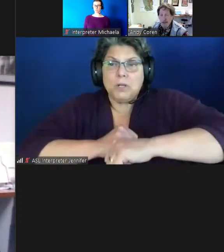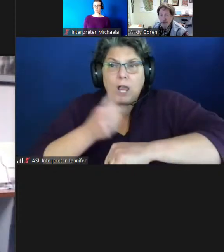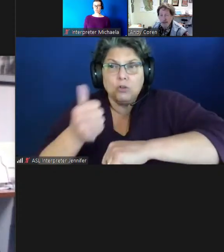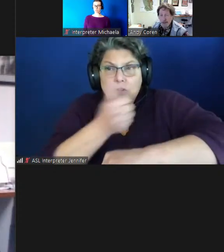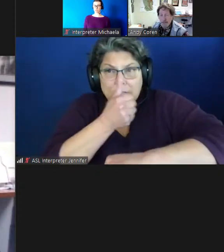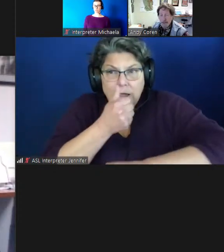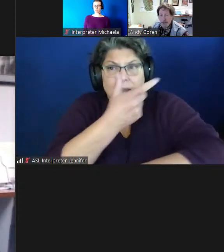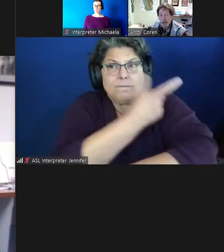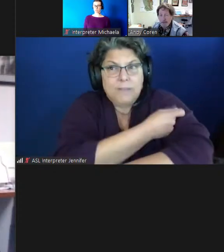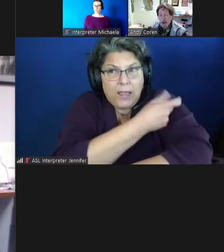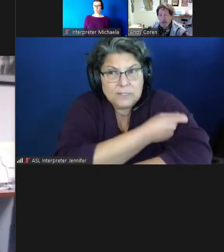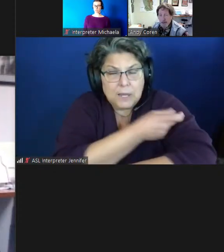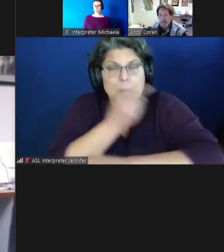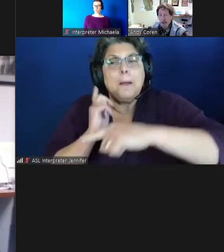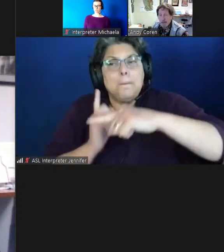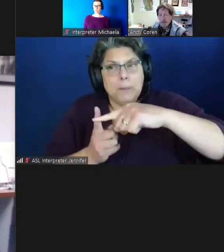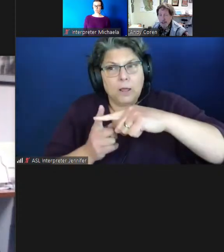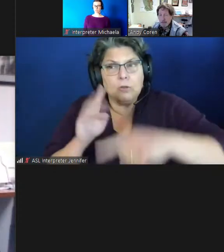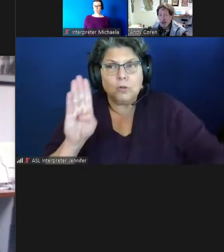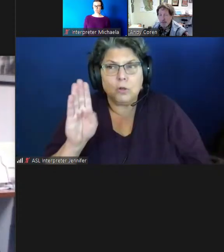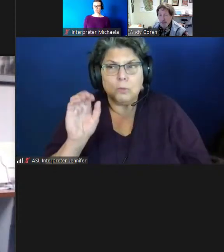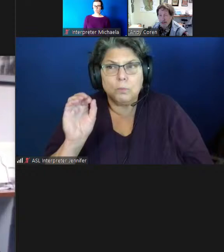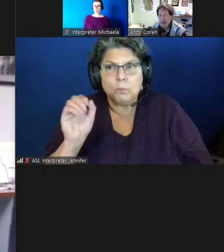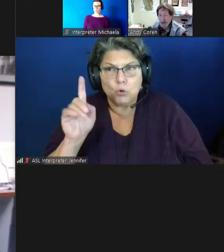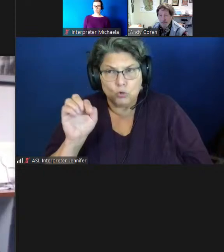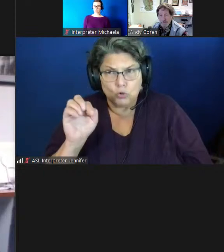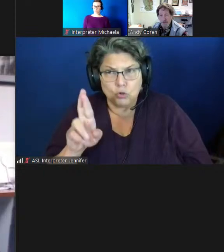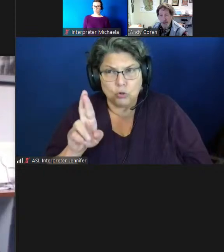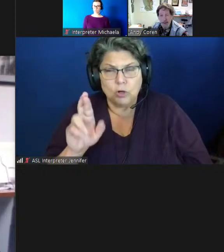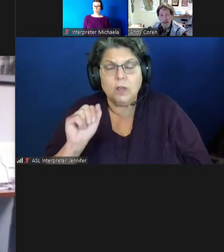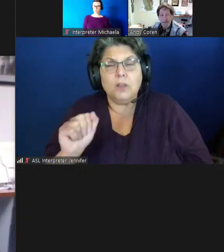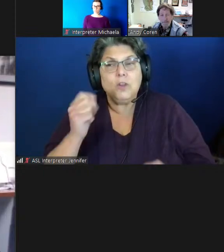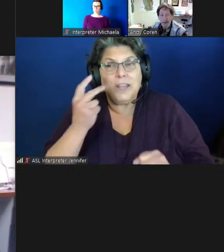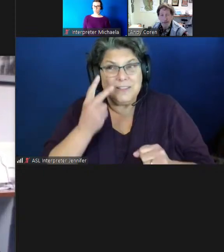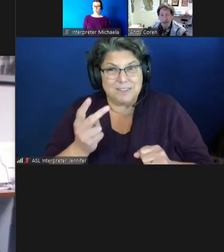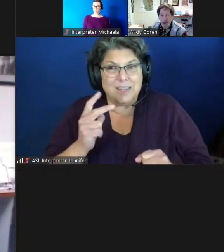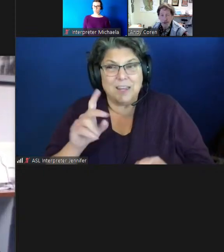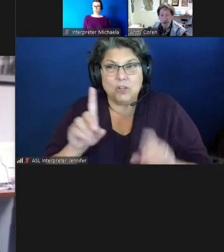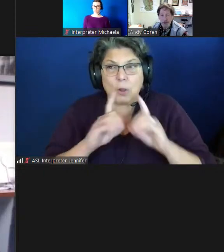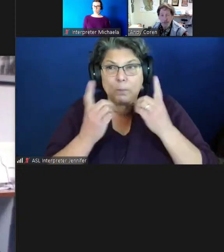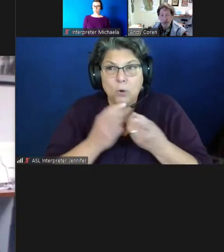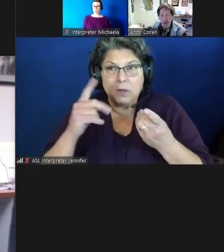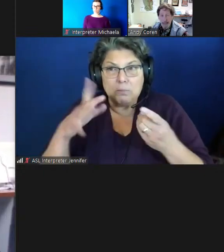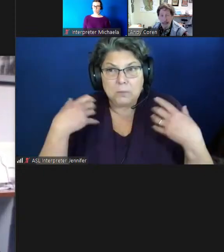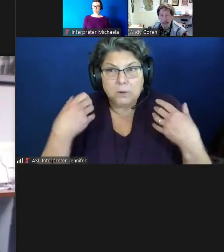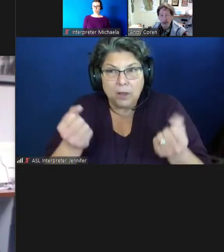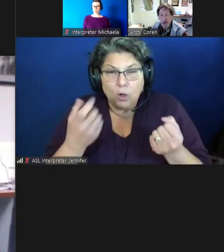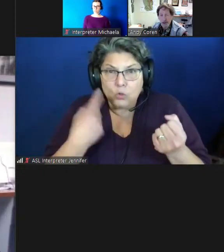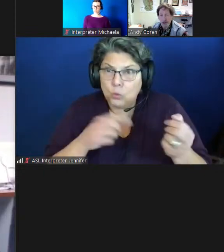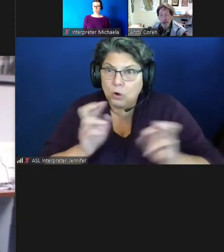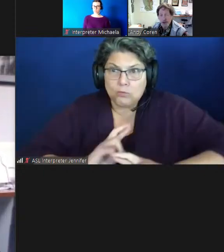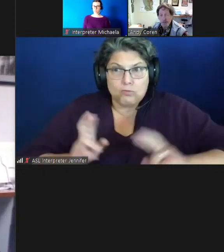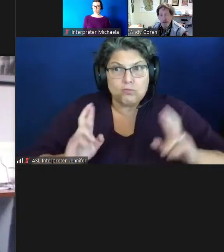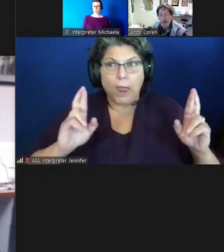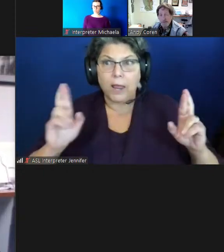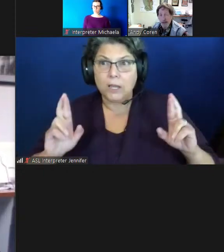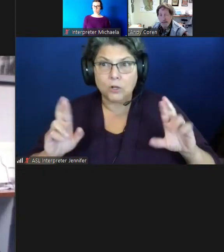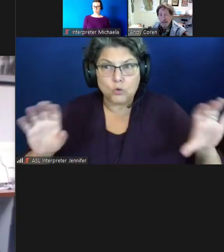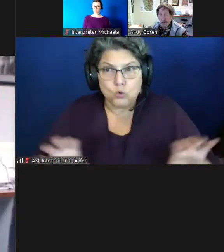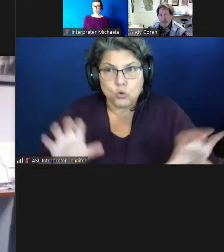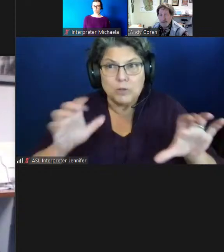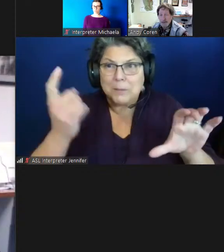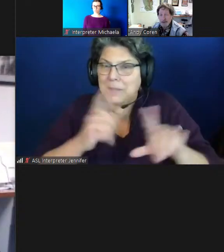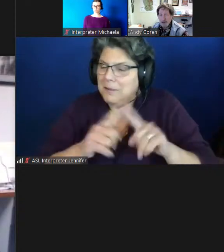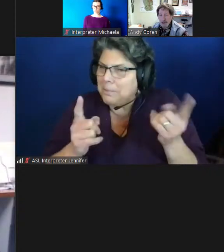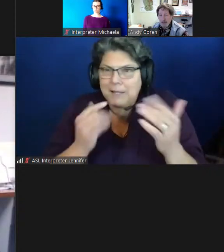And as you can see, Mendocino Department of Public Health is on a mobilization footing, but there's only so much we can do. So my